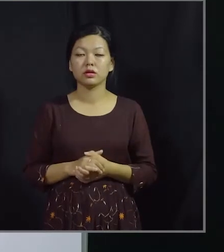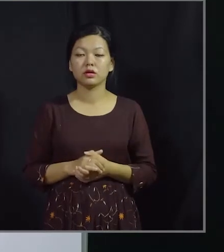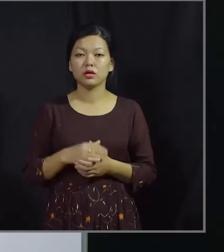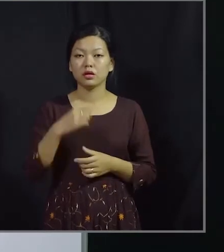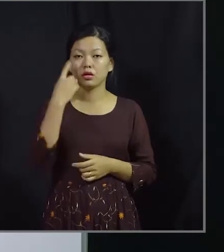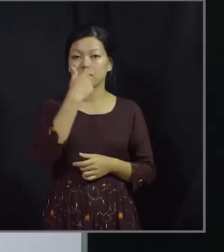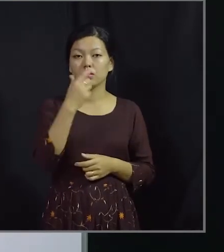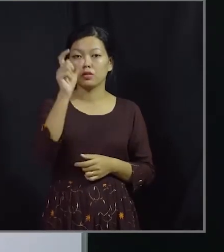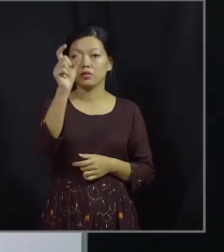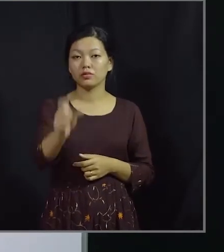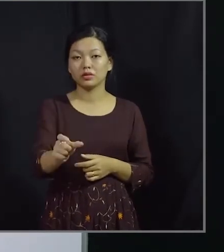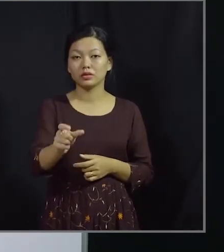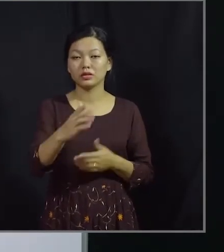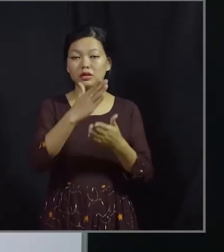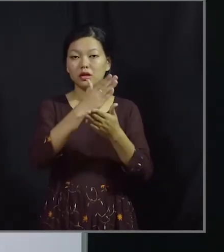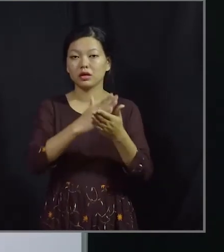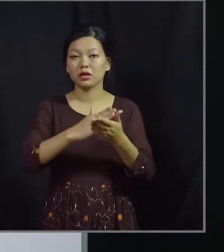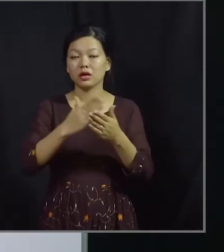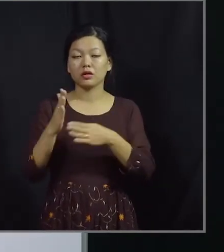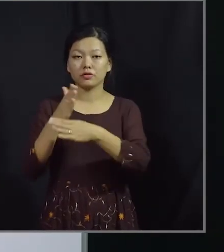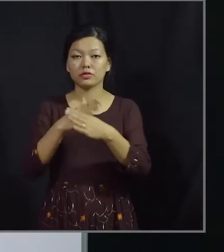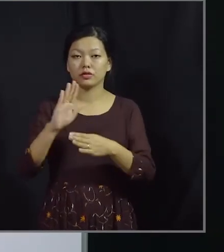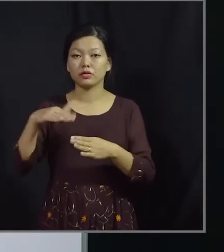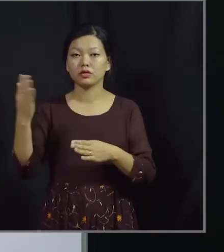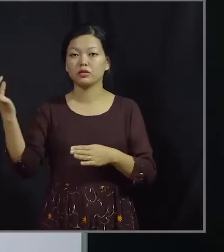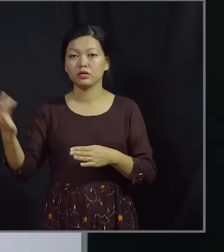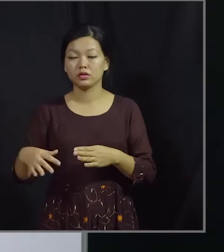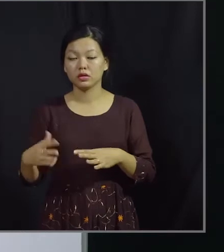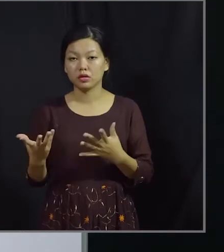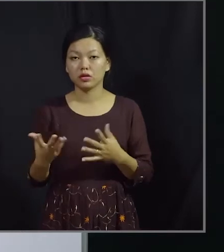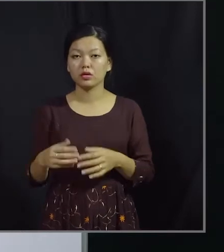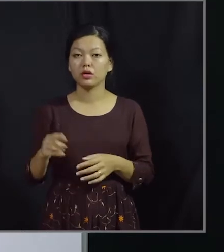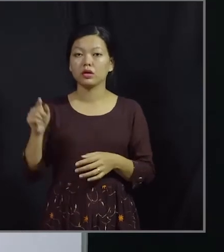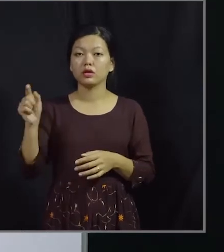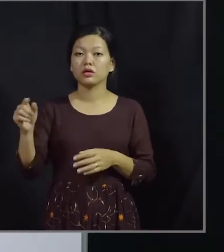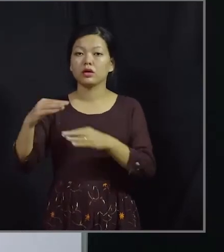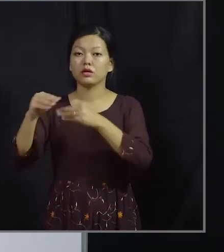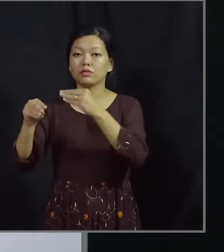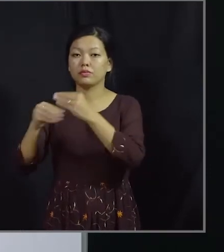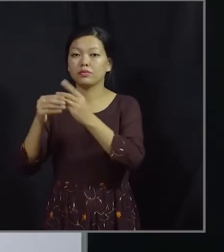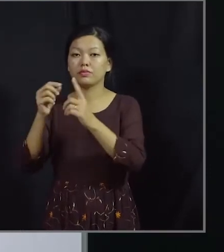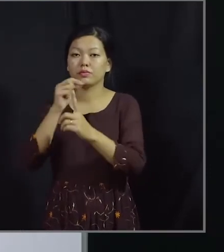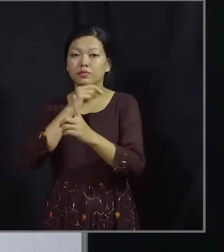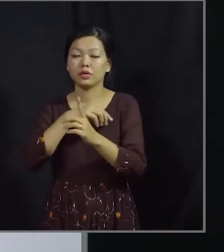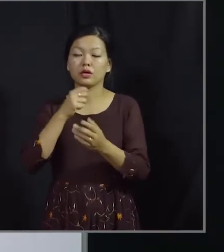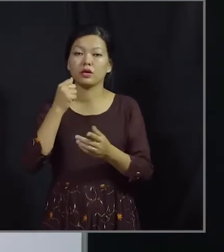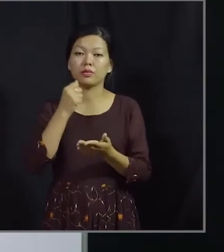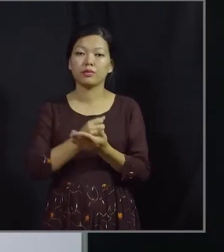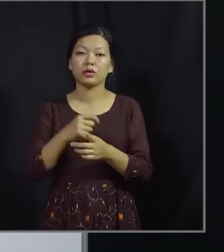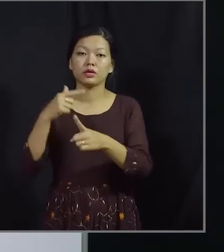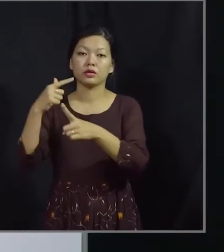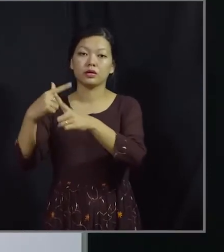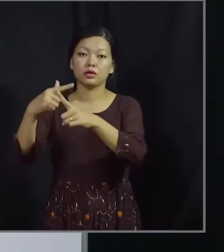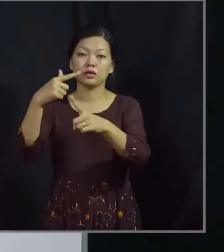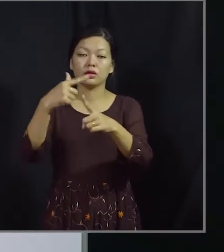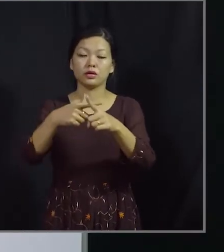sacrificing ratio and gaining ratio has to be calculated properly. At the same time,